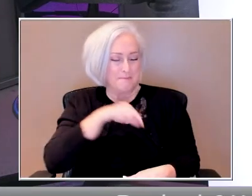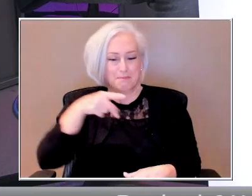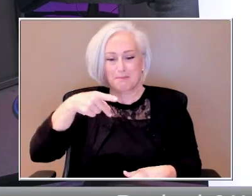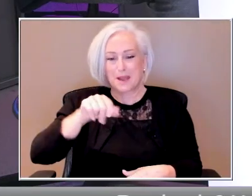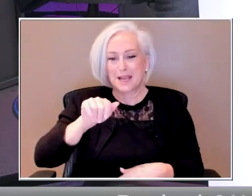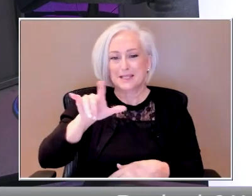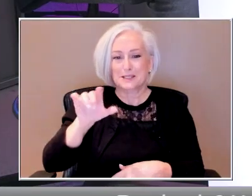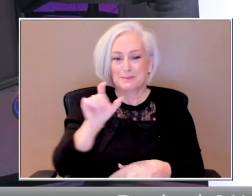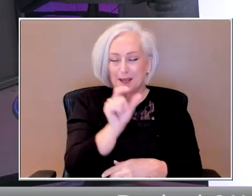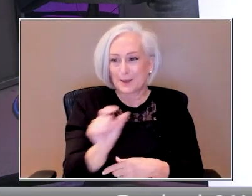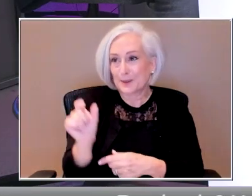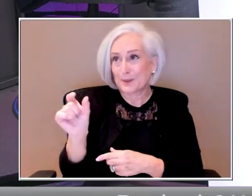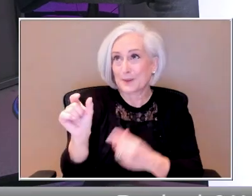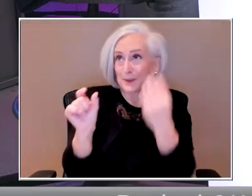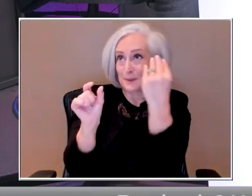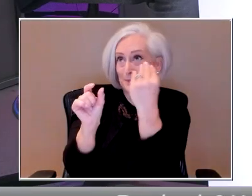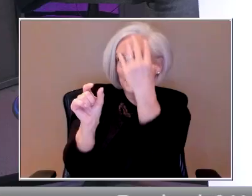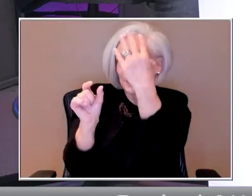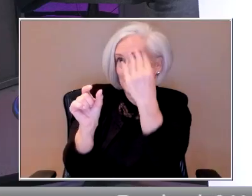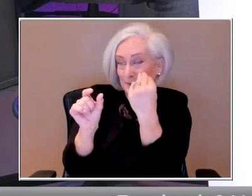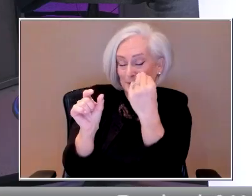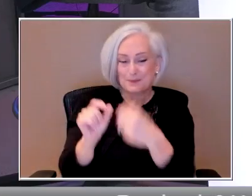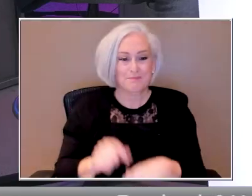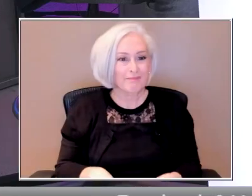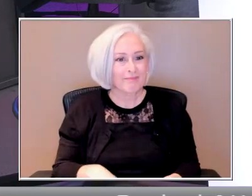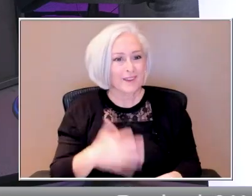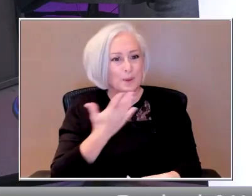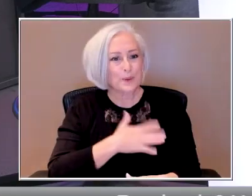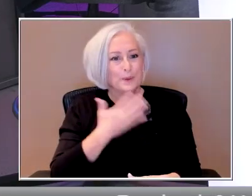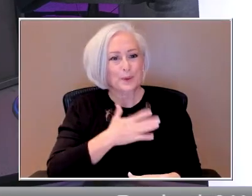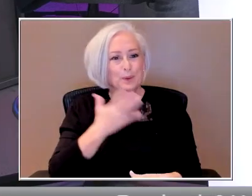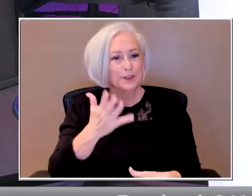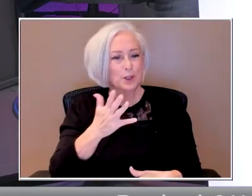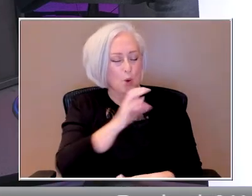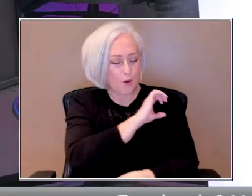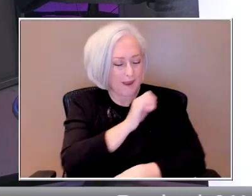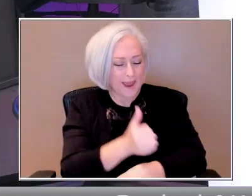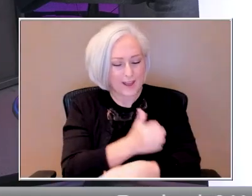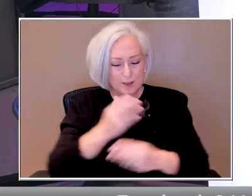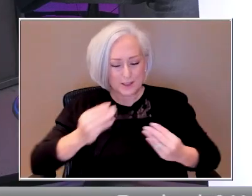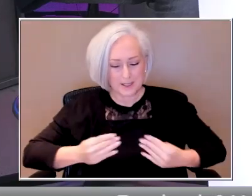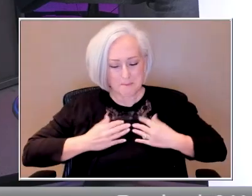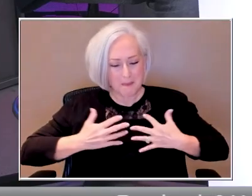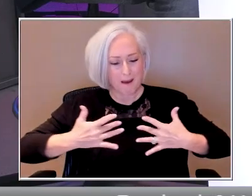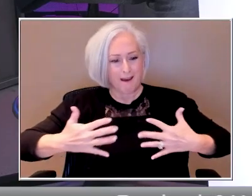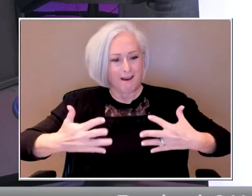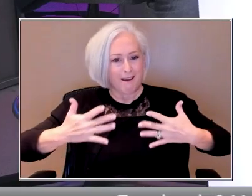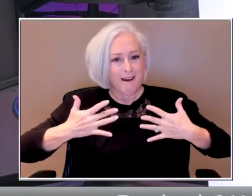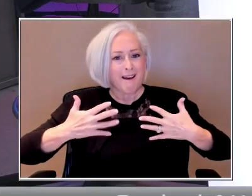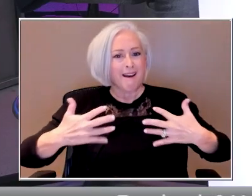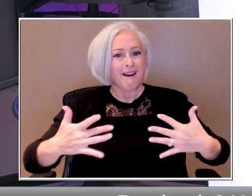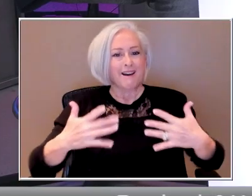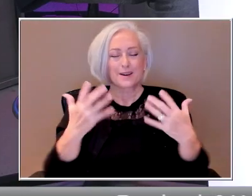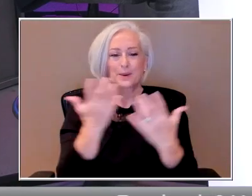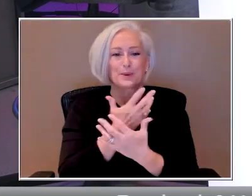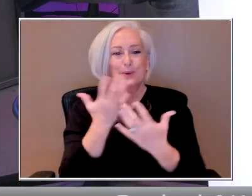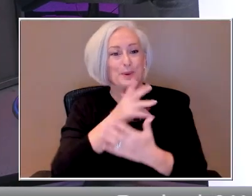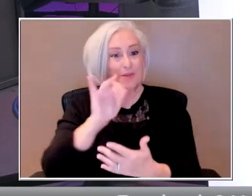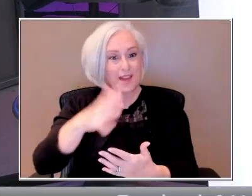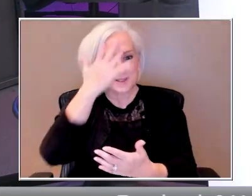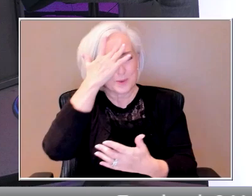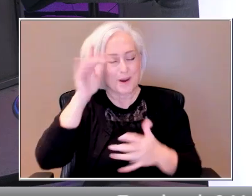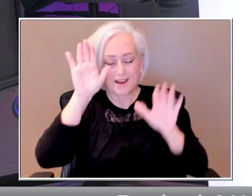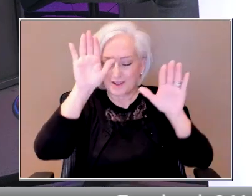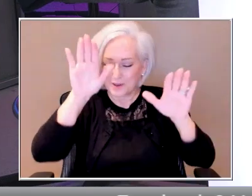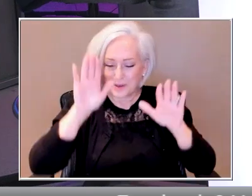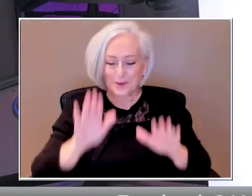what a special energy that you have, which is why you're also such a great performer at what you do, but you're such a kind person.